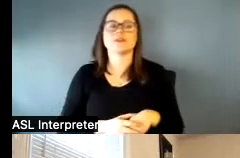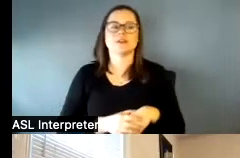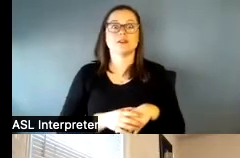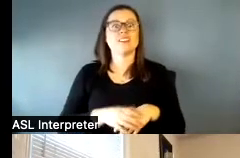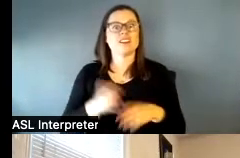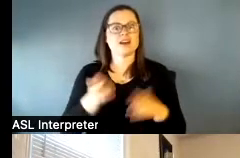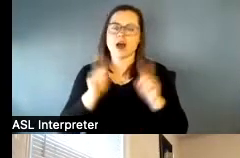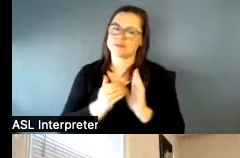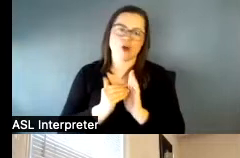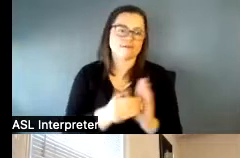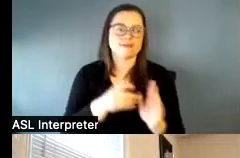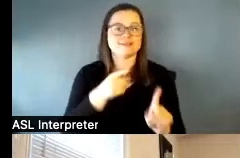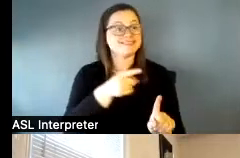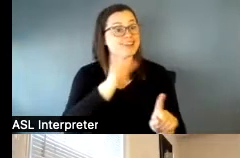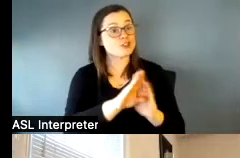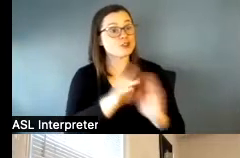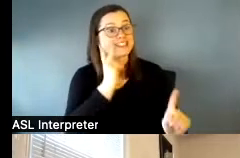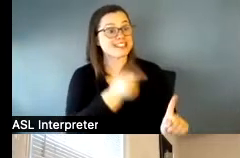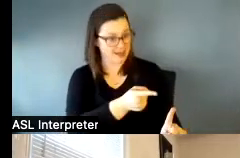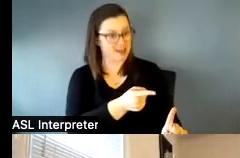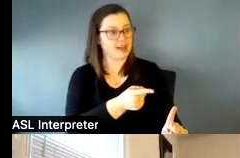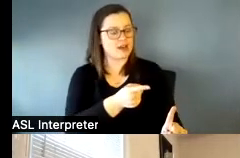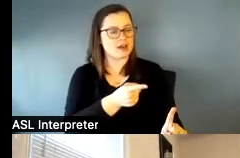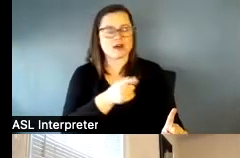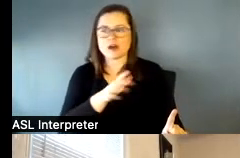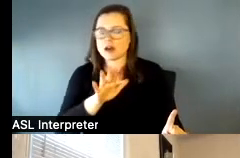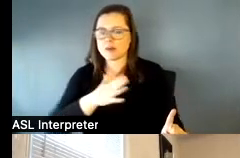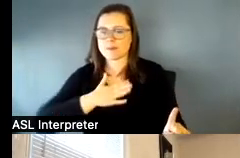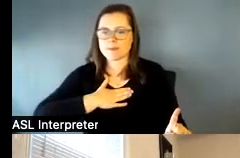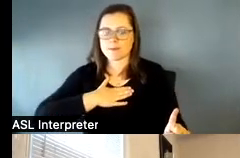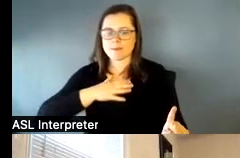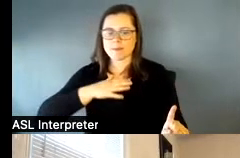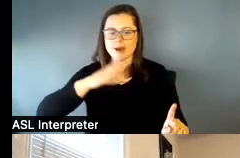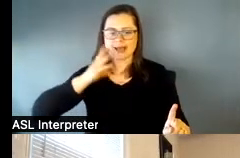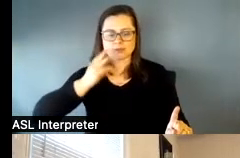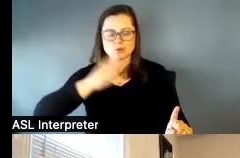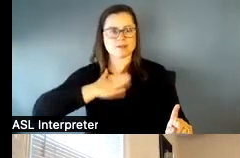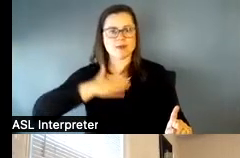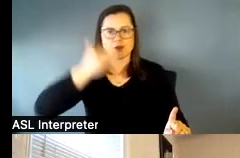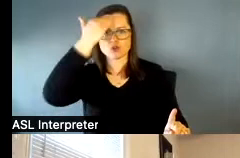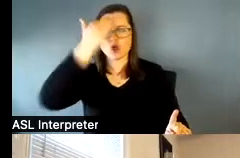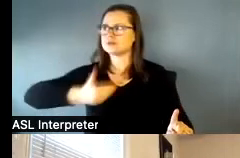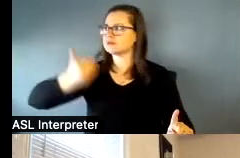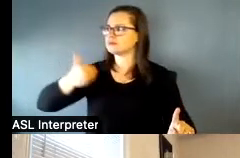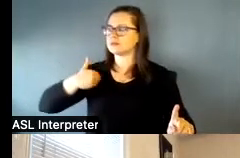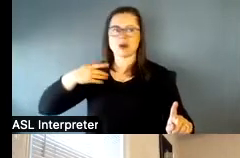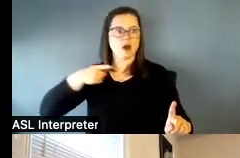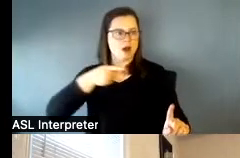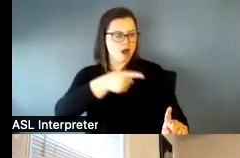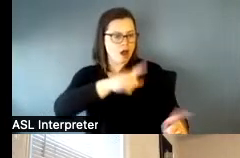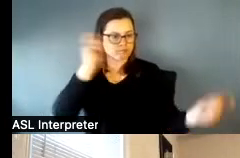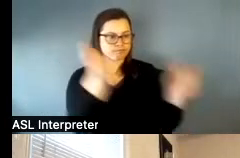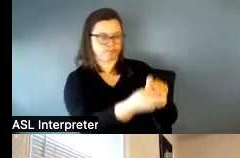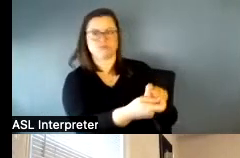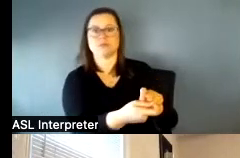we understand what we've heard in a different way, or what we've read in a different way. And I think that happens with lots of different art forms,